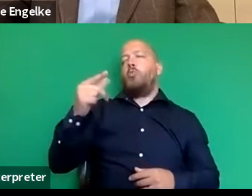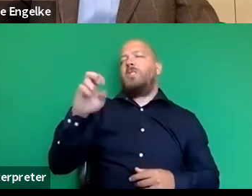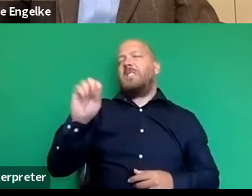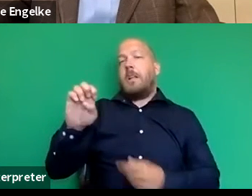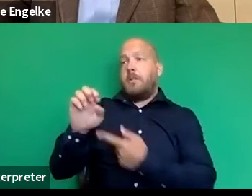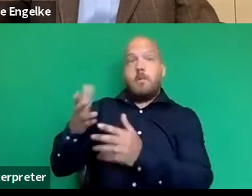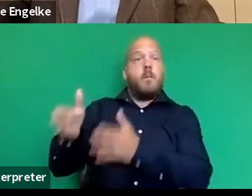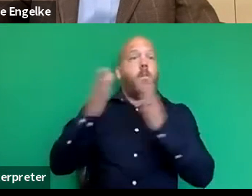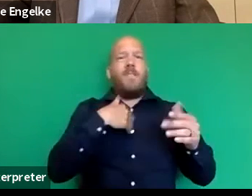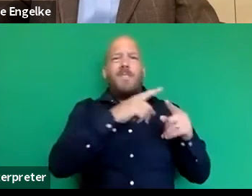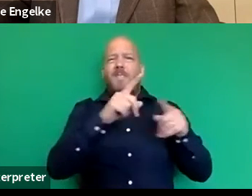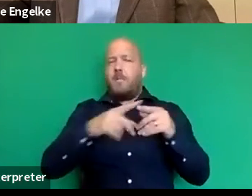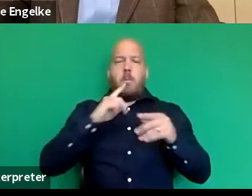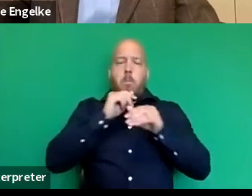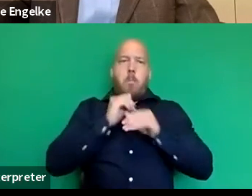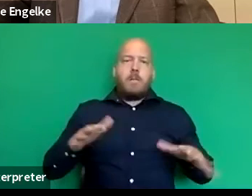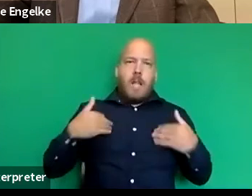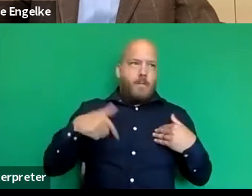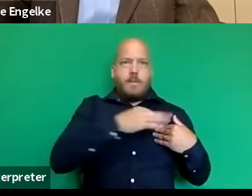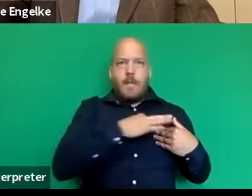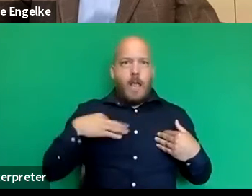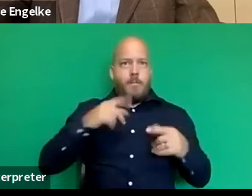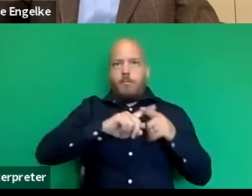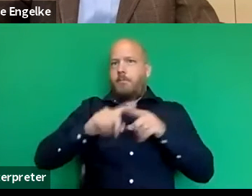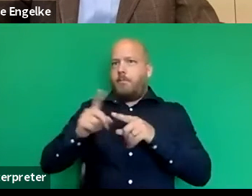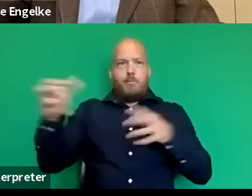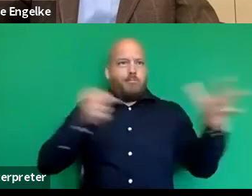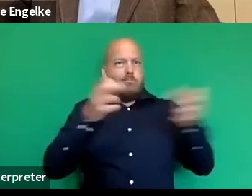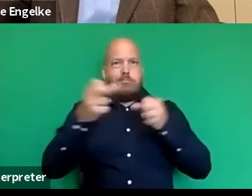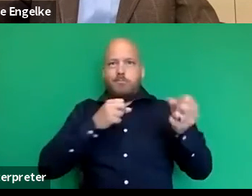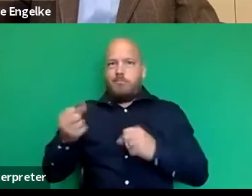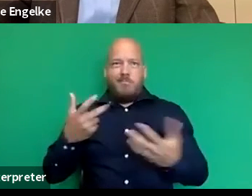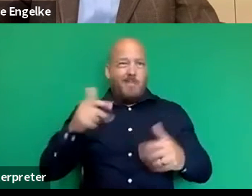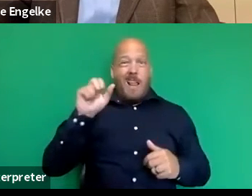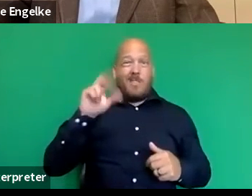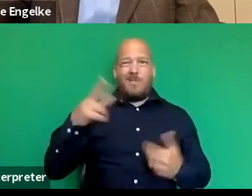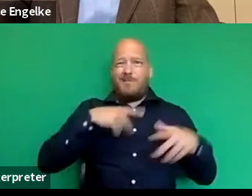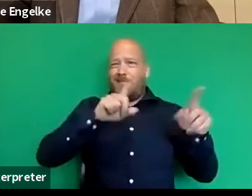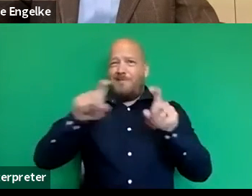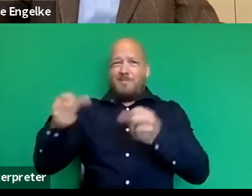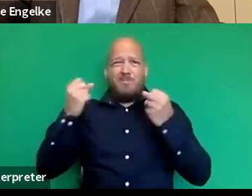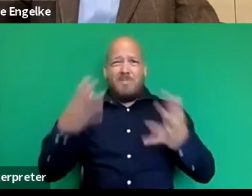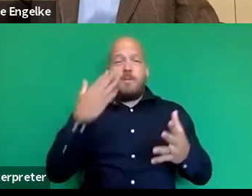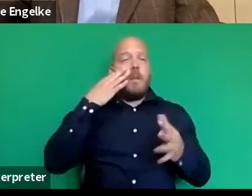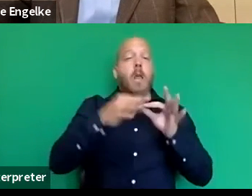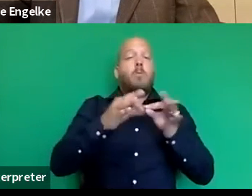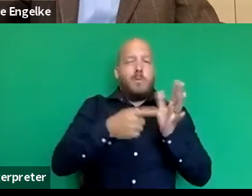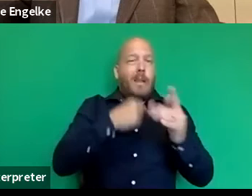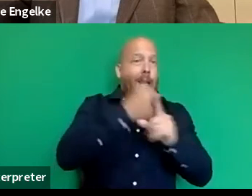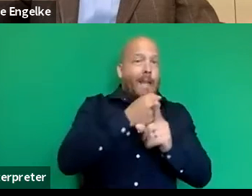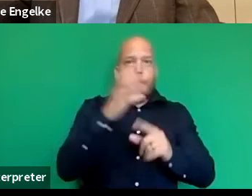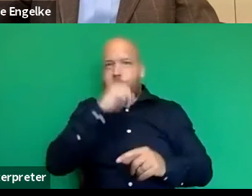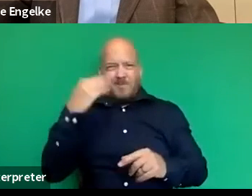on the language, sometimes it's very, very hit or miss. So further development to enable, as I mentioned in a